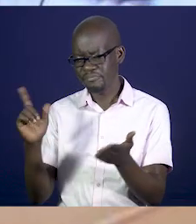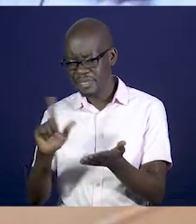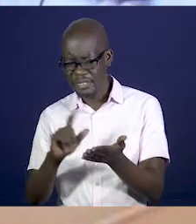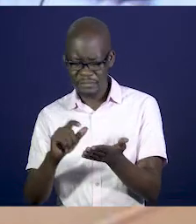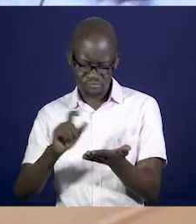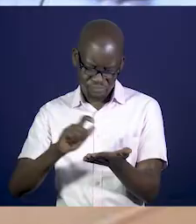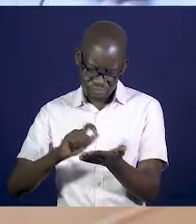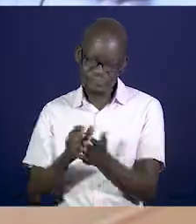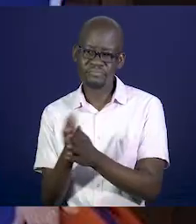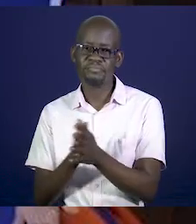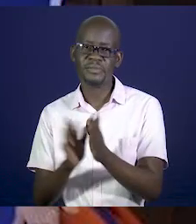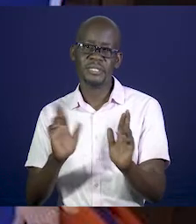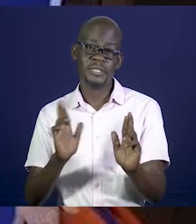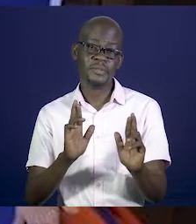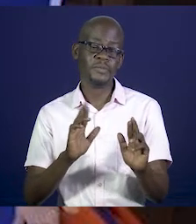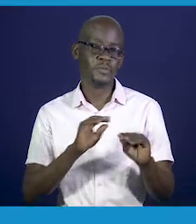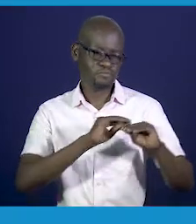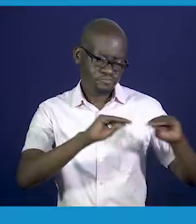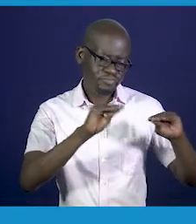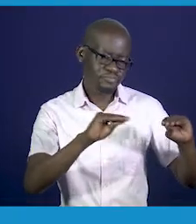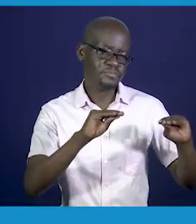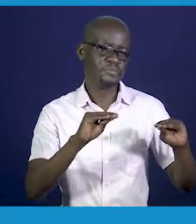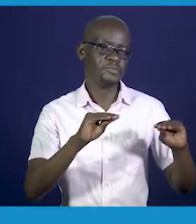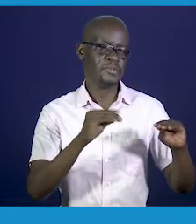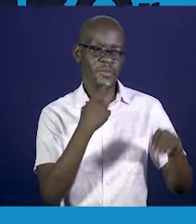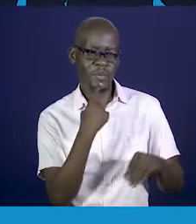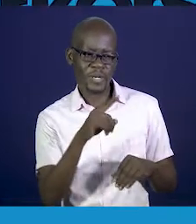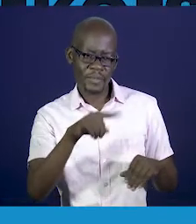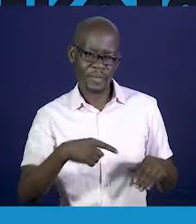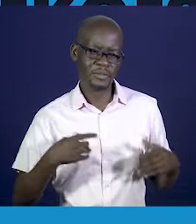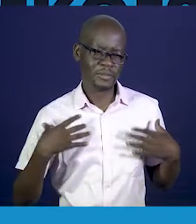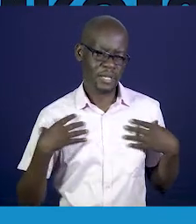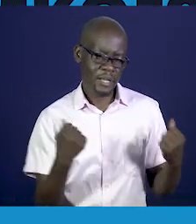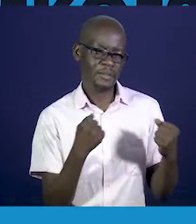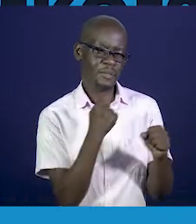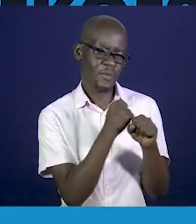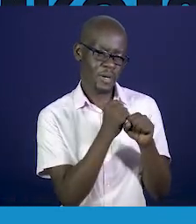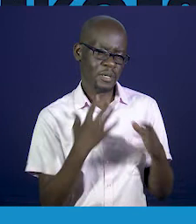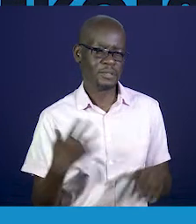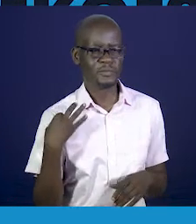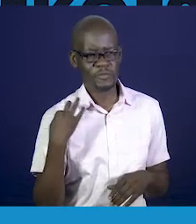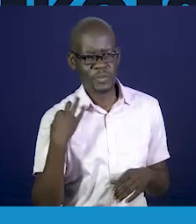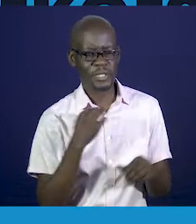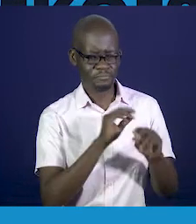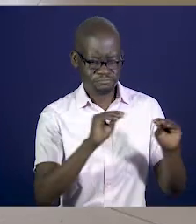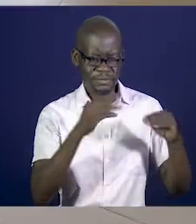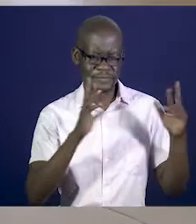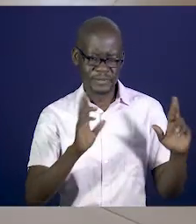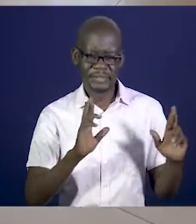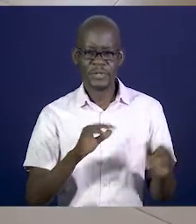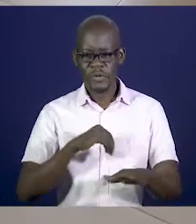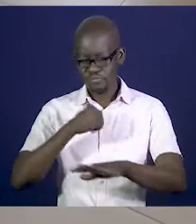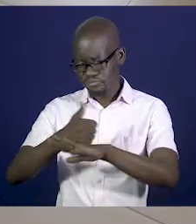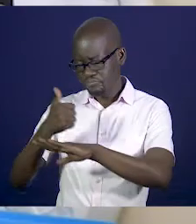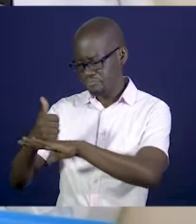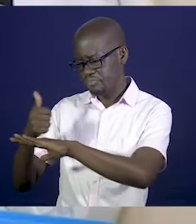of sanitizers. We have sensitized over 100,000 health workers and community health volunteers. We have set up isolation